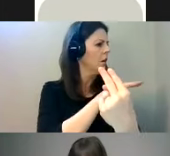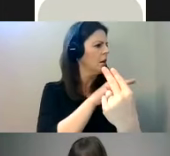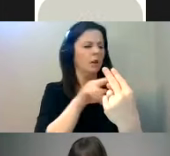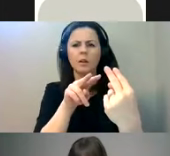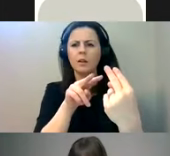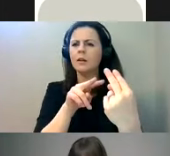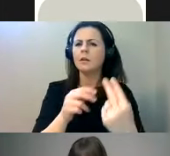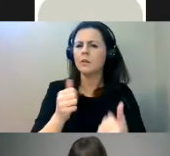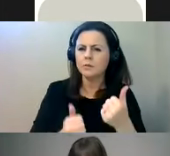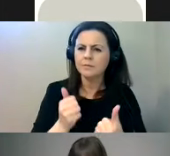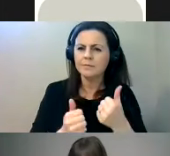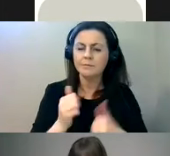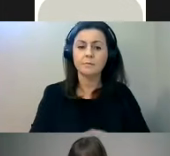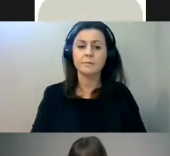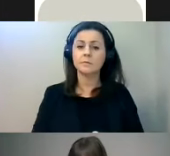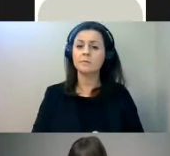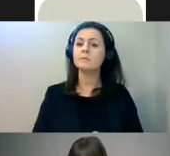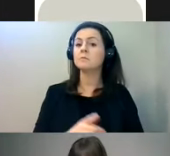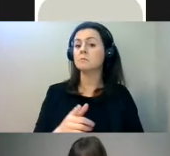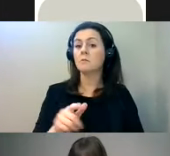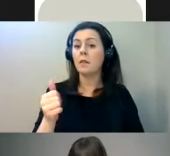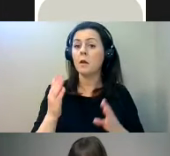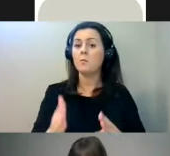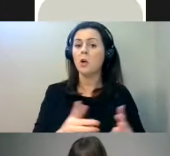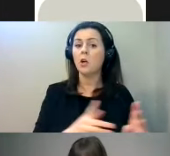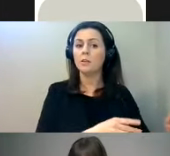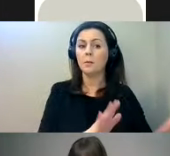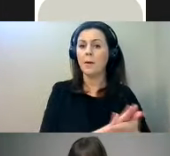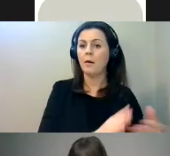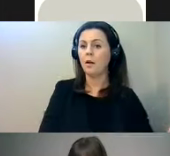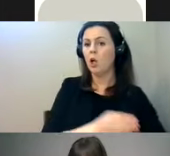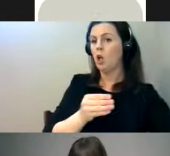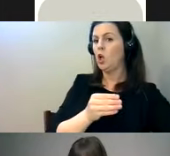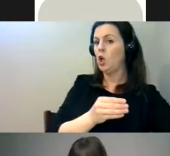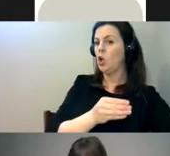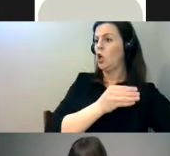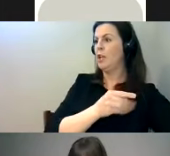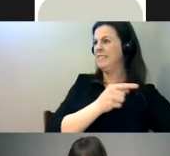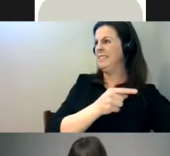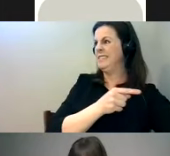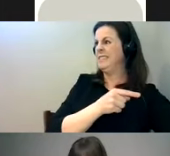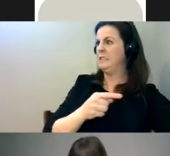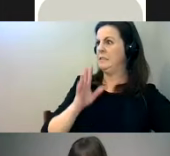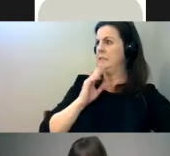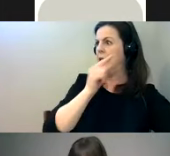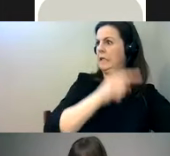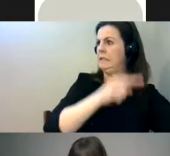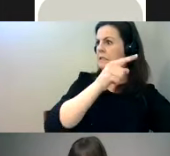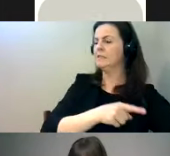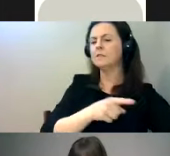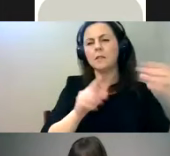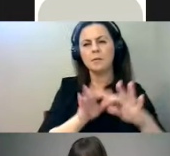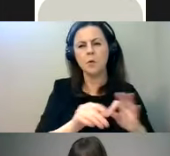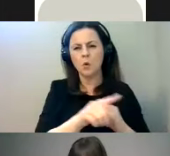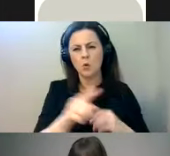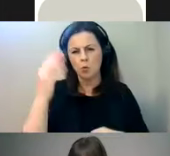you? Is someone writing down or holding up written answers? You want to know that. To prevent